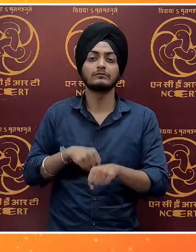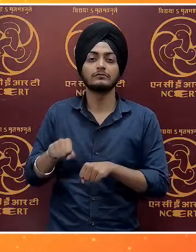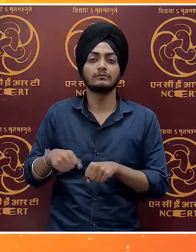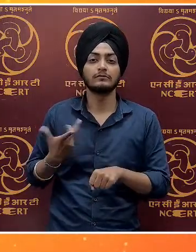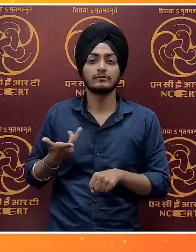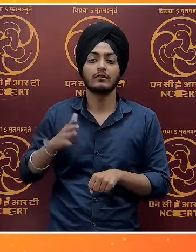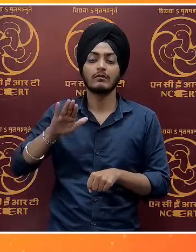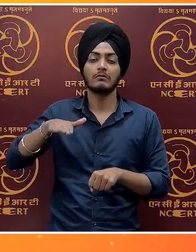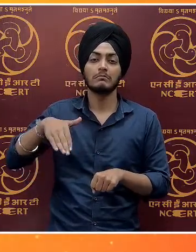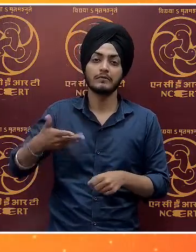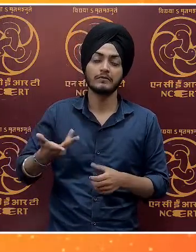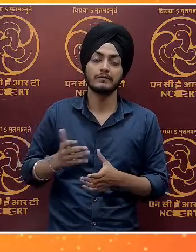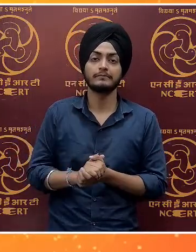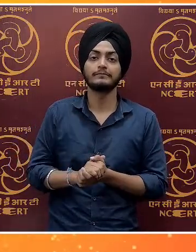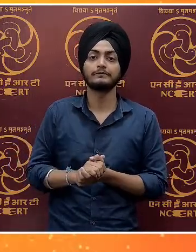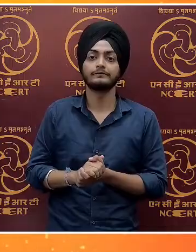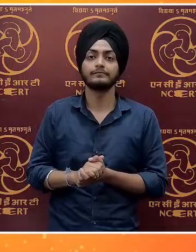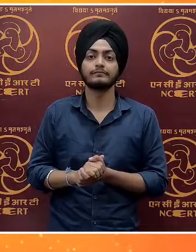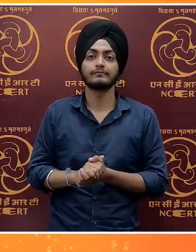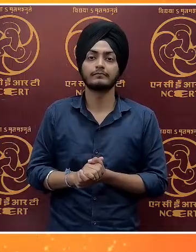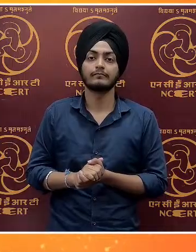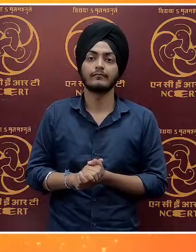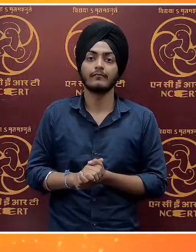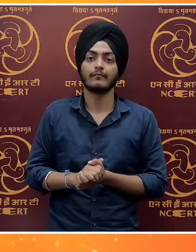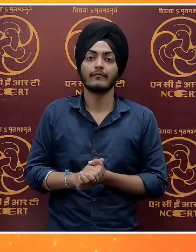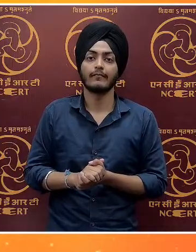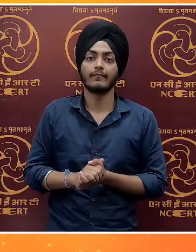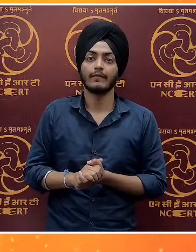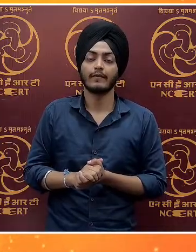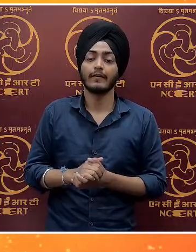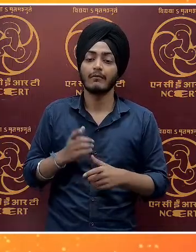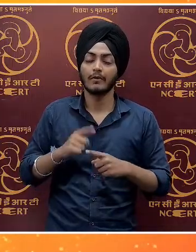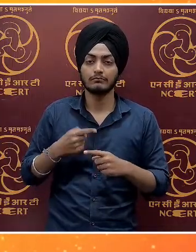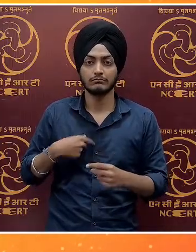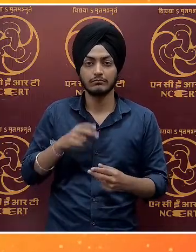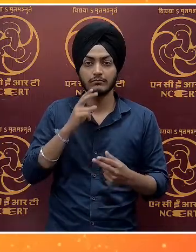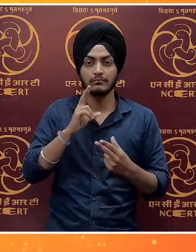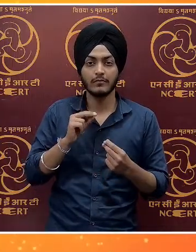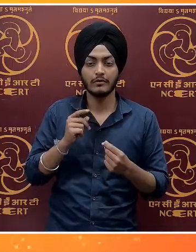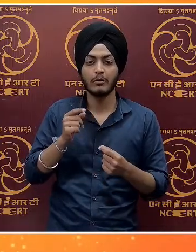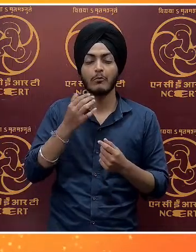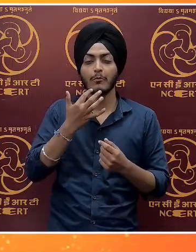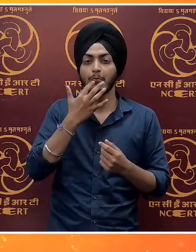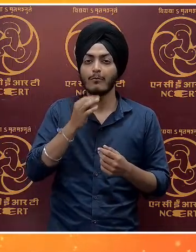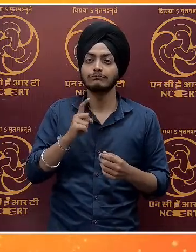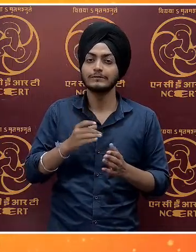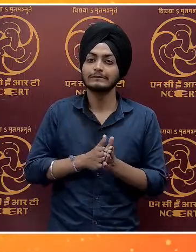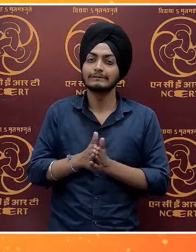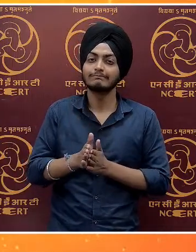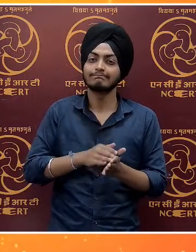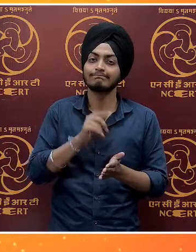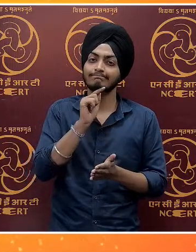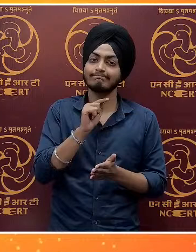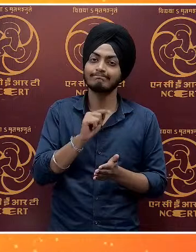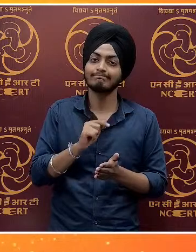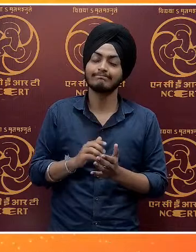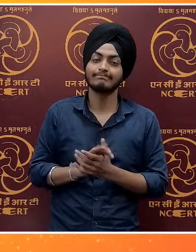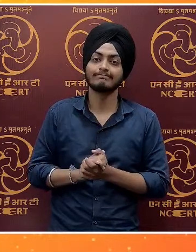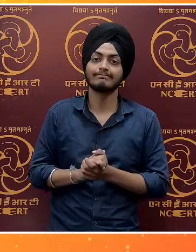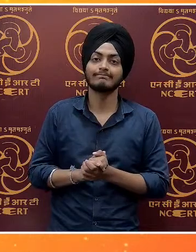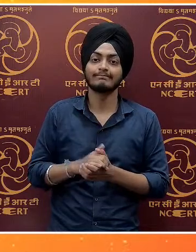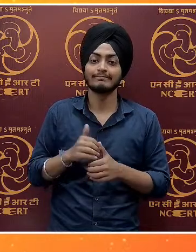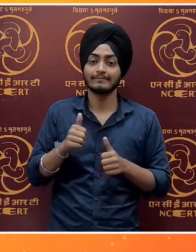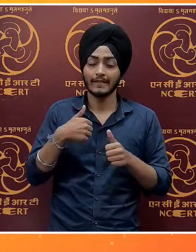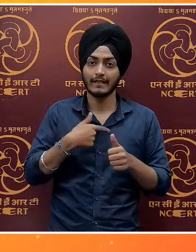any vehicle. Right. And let's talk about something more interesting. Use of a and